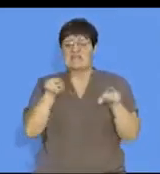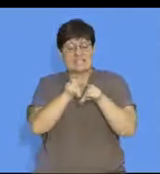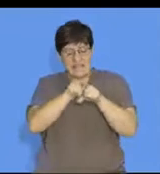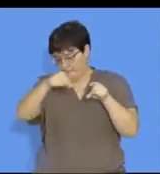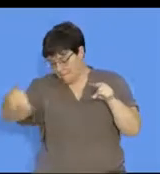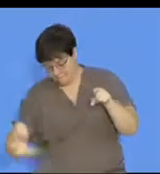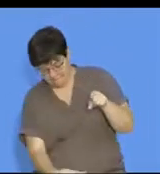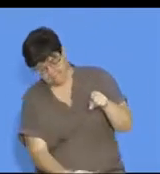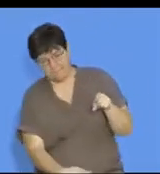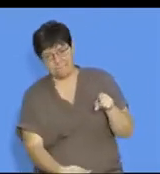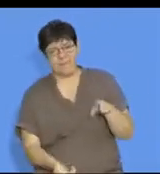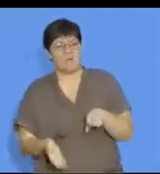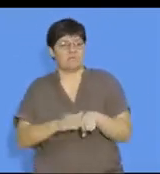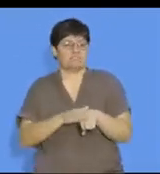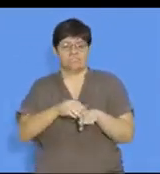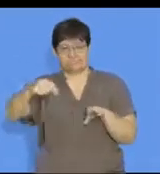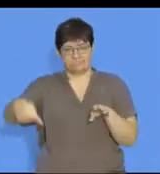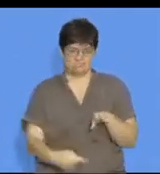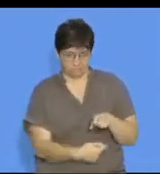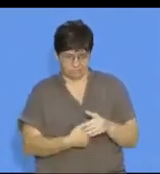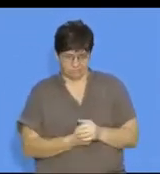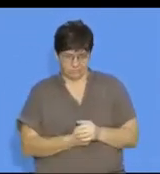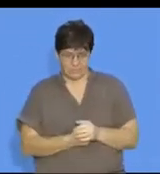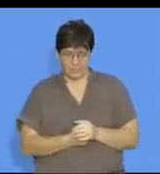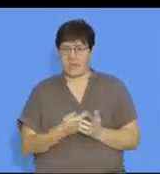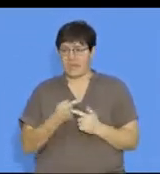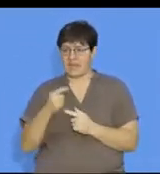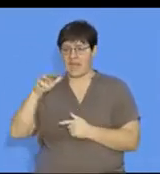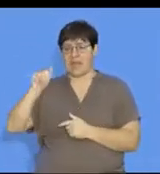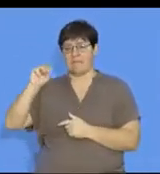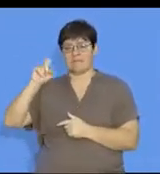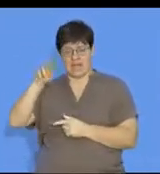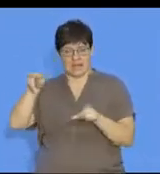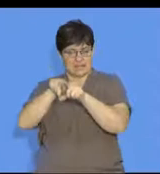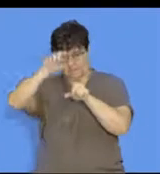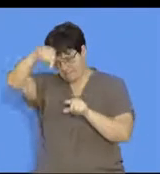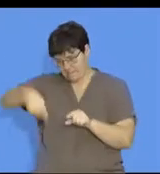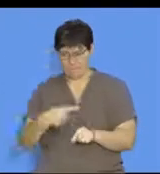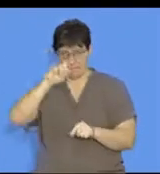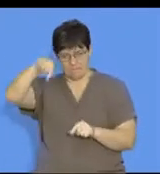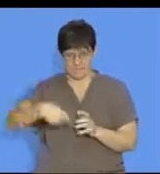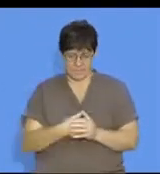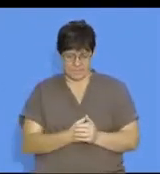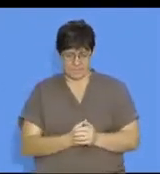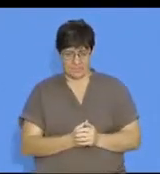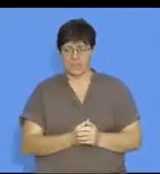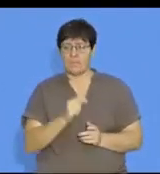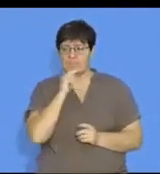same current that passes through the emitter as well as the light bulb. Hence, pay attention to the